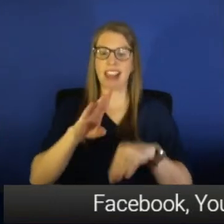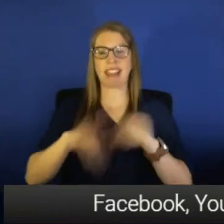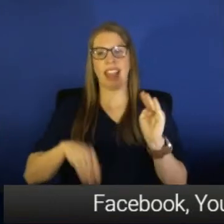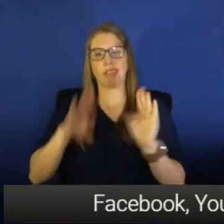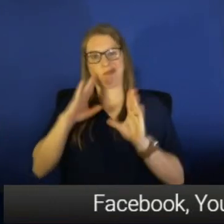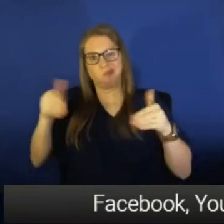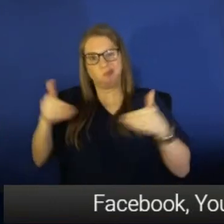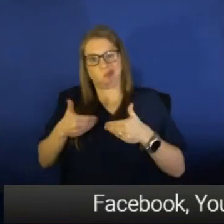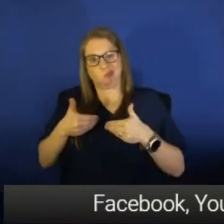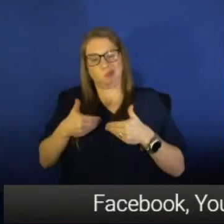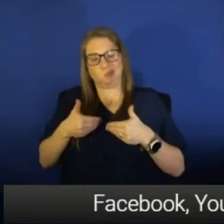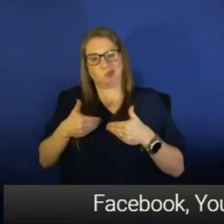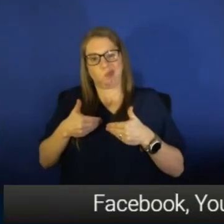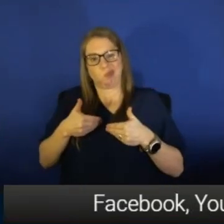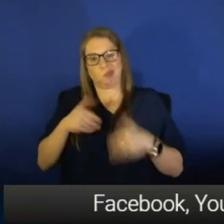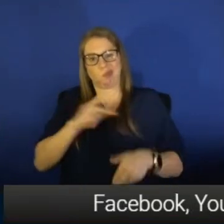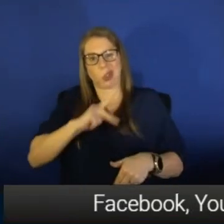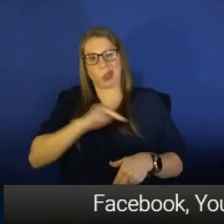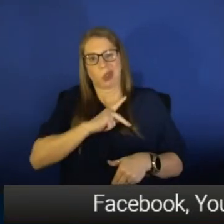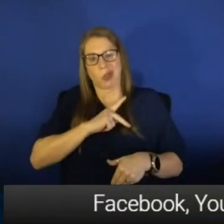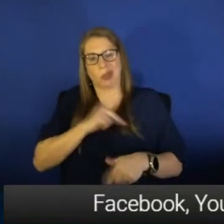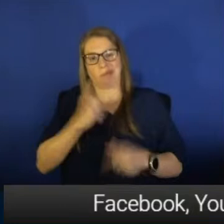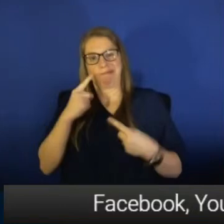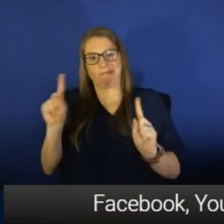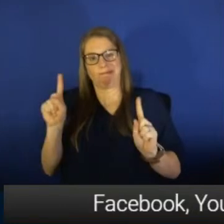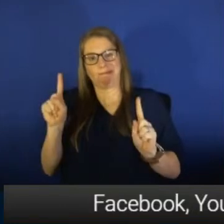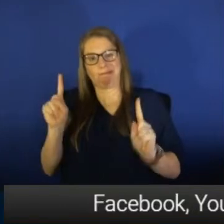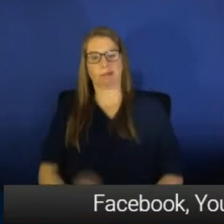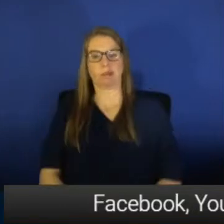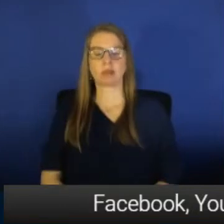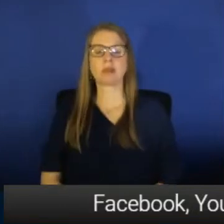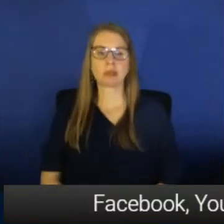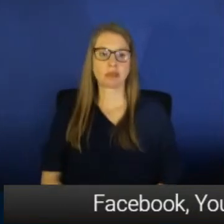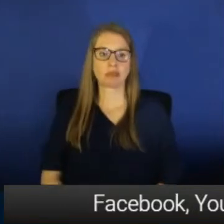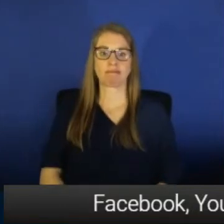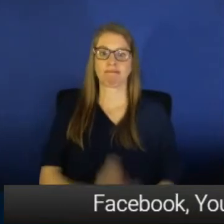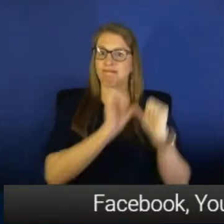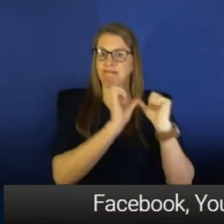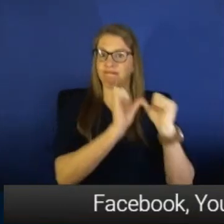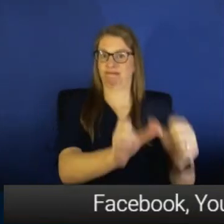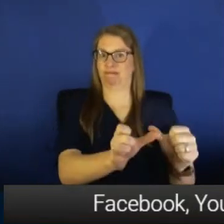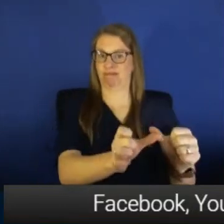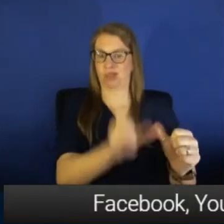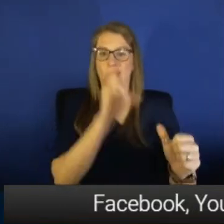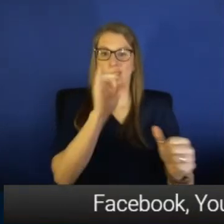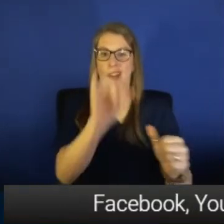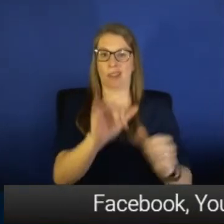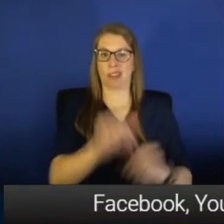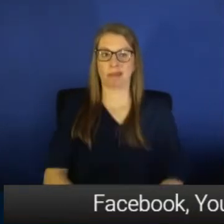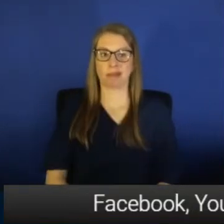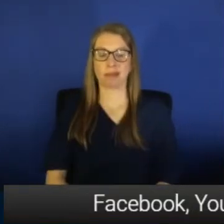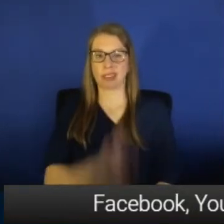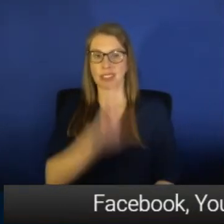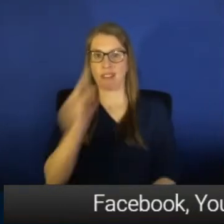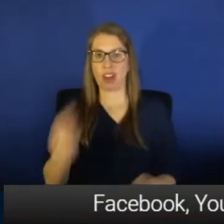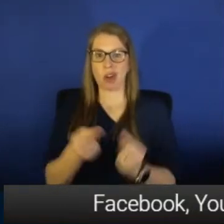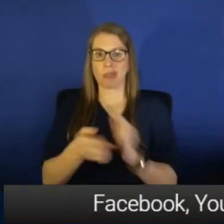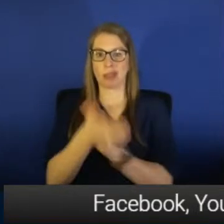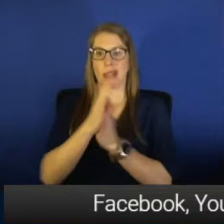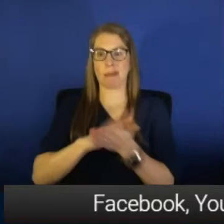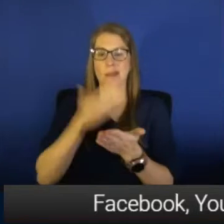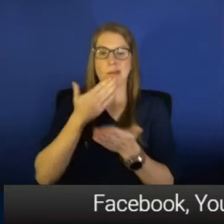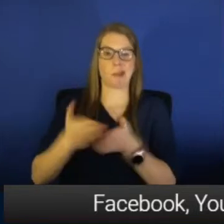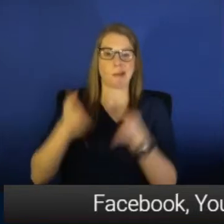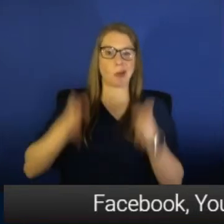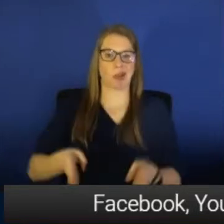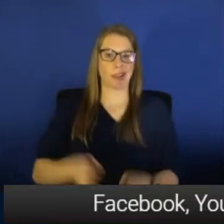your personal accolades. I agree. And it lasts a lifetime. It never hurts to just be a good old person. That'll stick with you for a lifetime. So